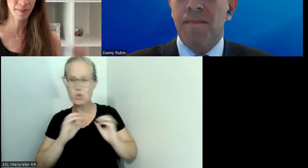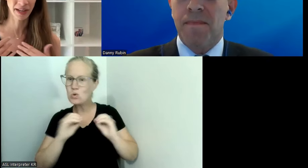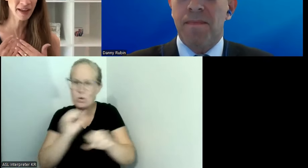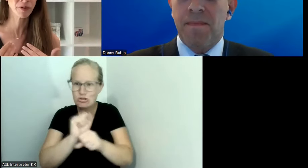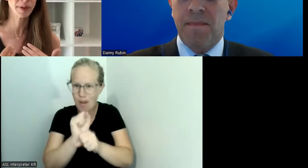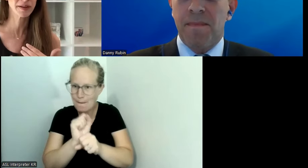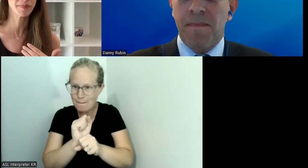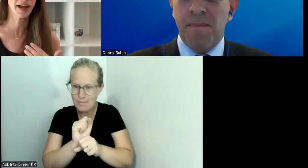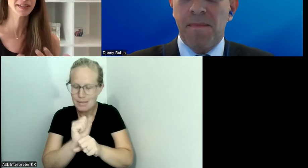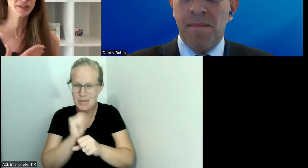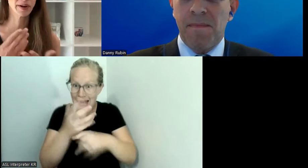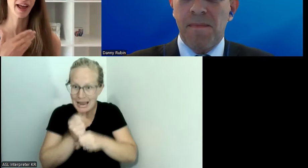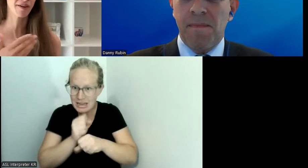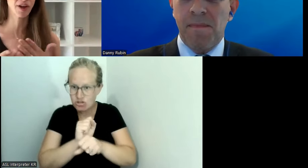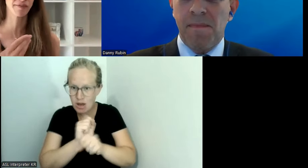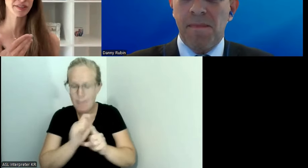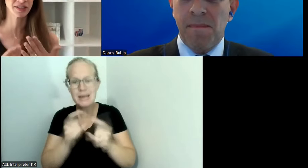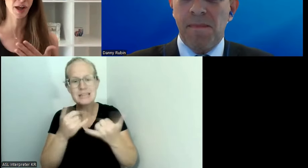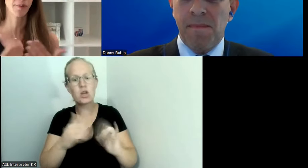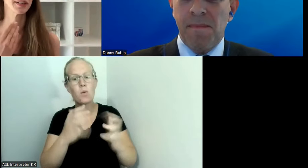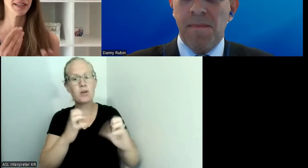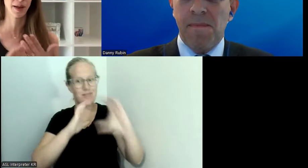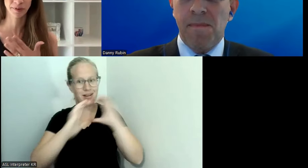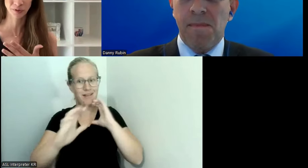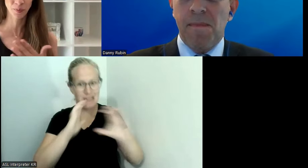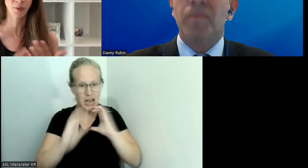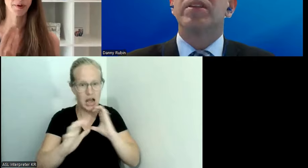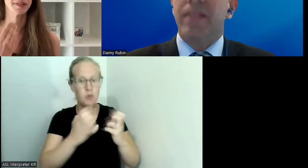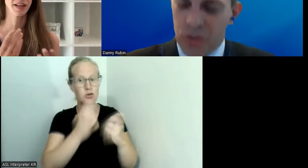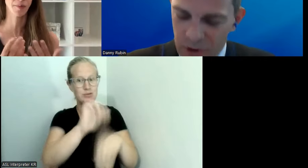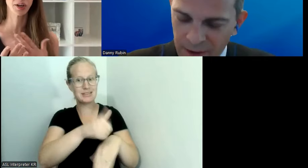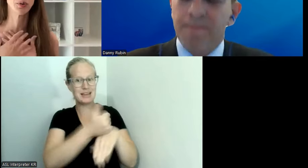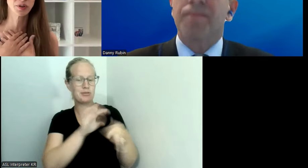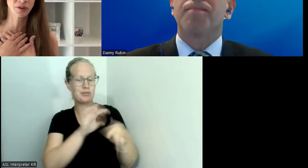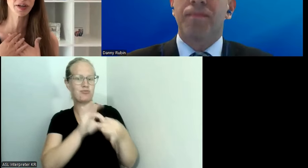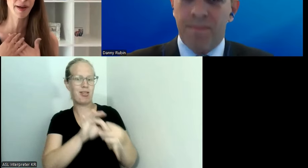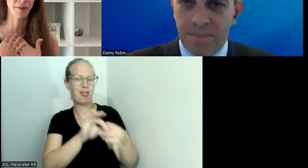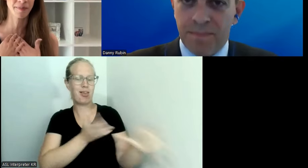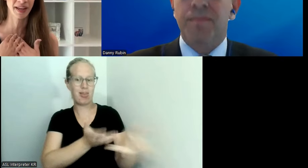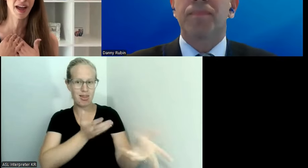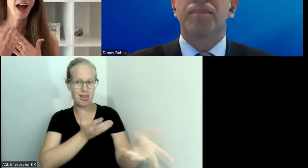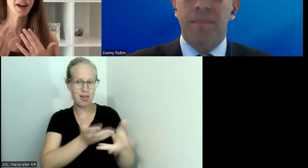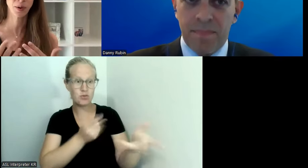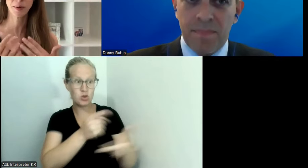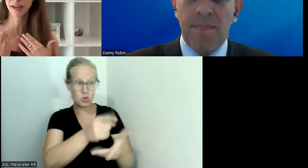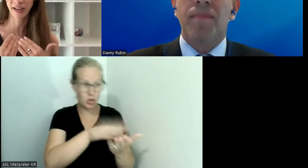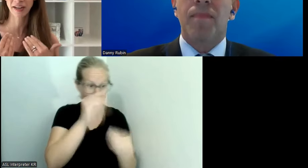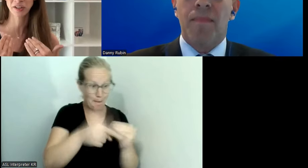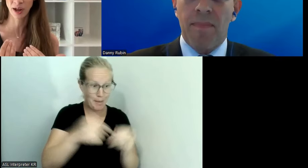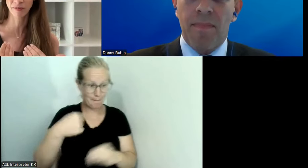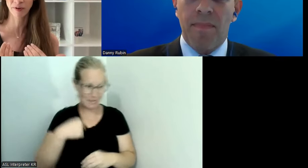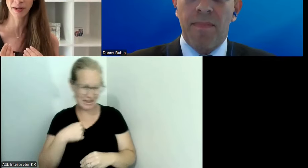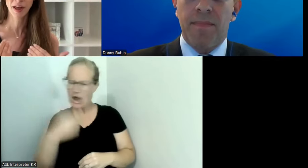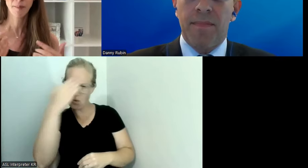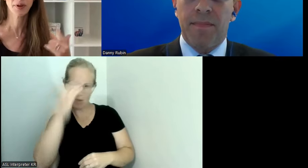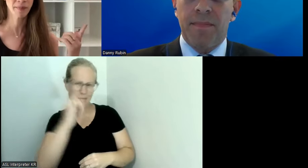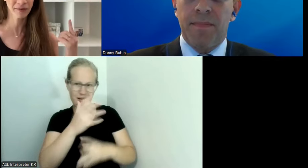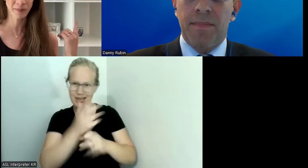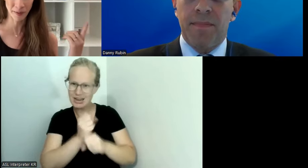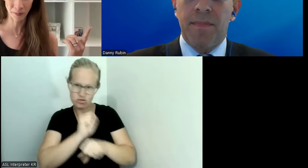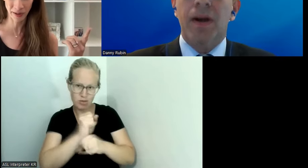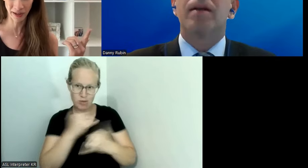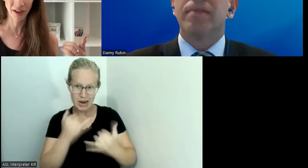that I'm going to get from it, but I still want to have a conversation. I want to establish a report. I want you to learn about me. I know I'm not going to get a job from it,